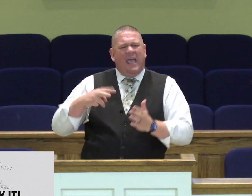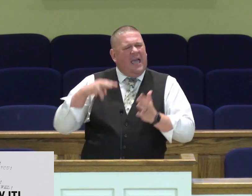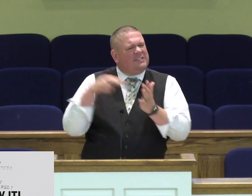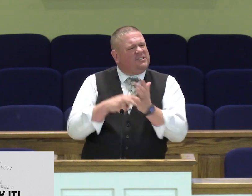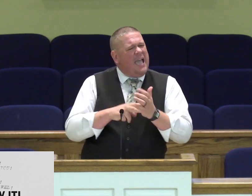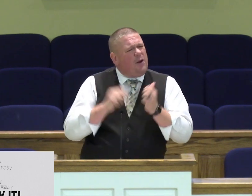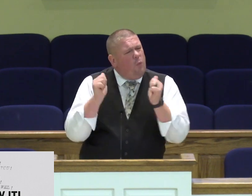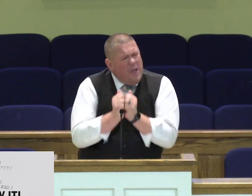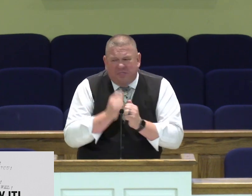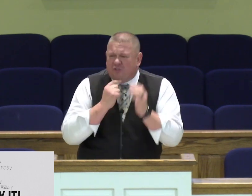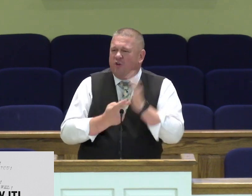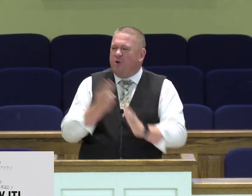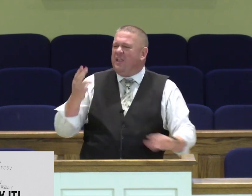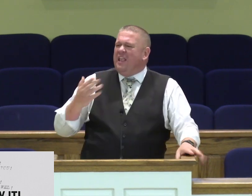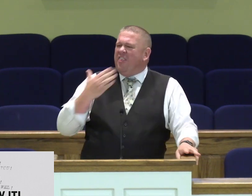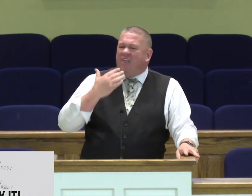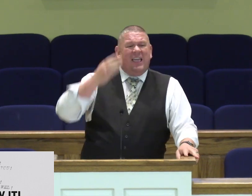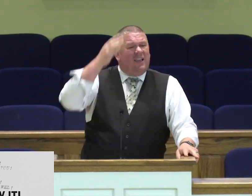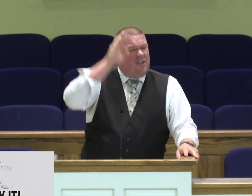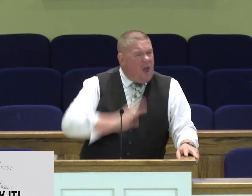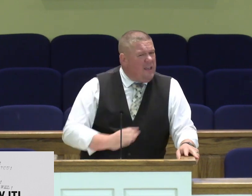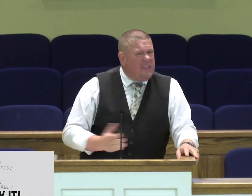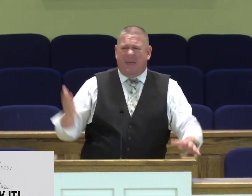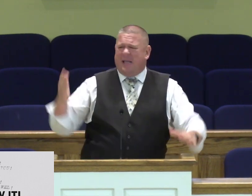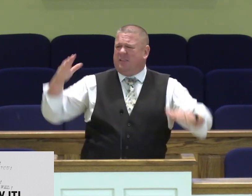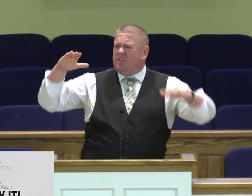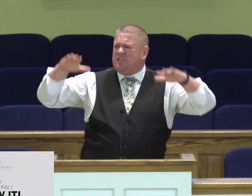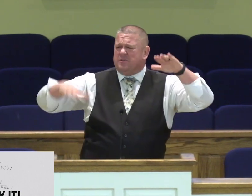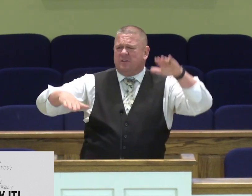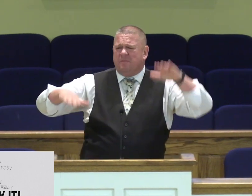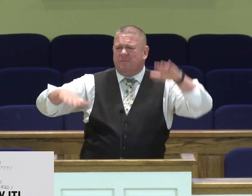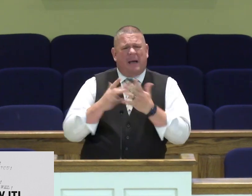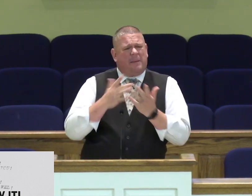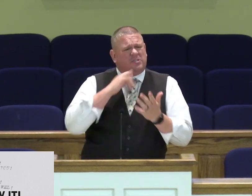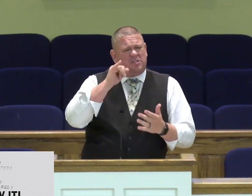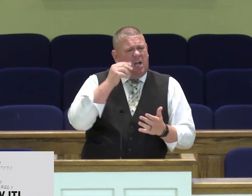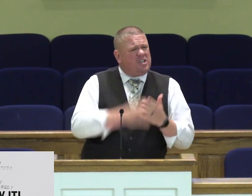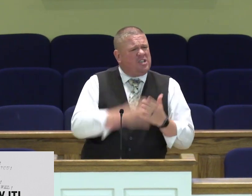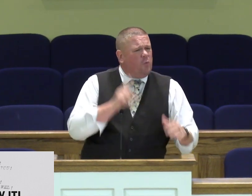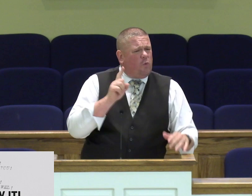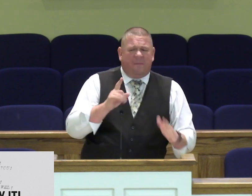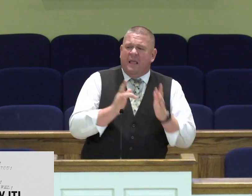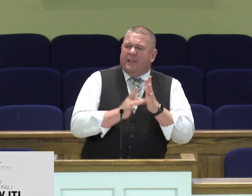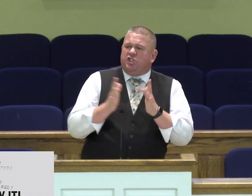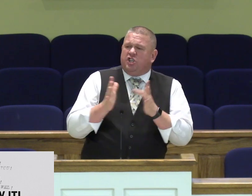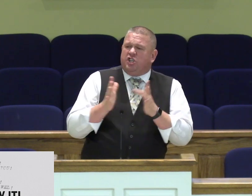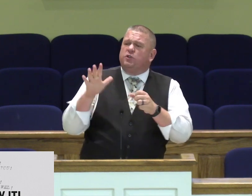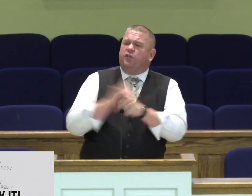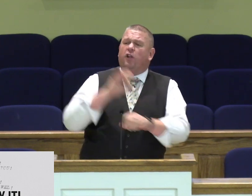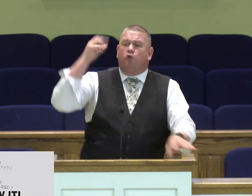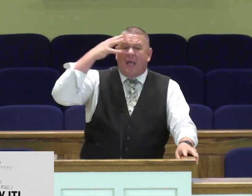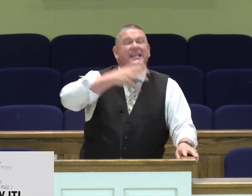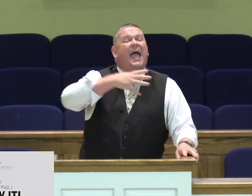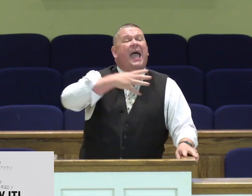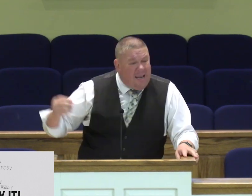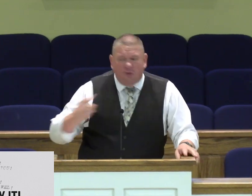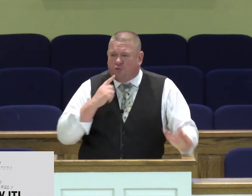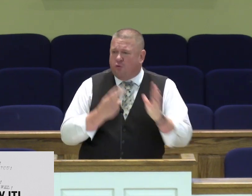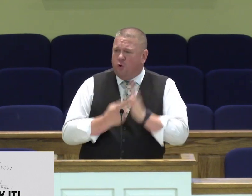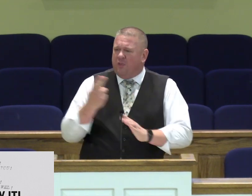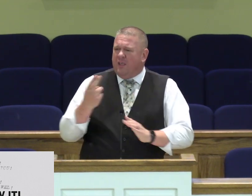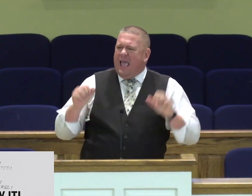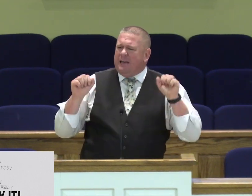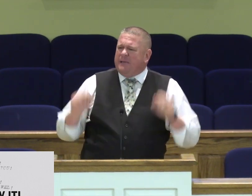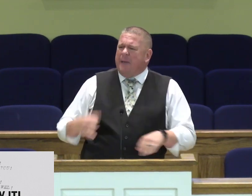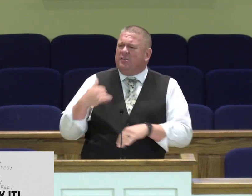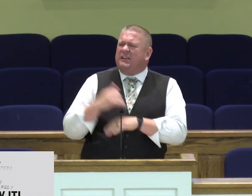truth, and to stand with the truth. Thank God again, back to the subject of balance. The Bible says in John chapter 1 that Jesus was full of grace and